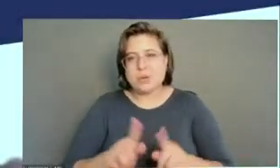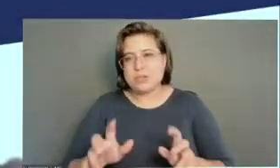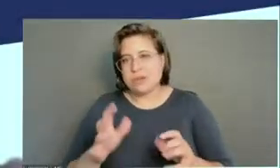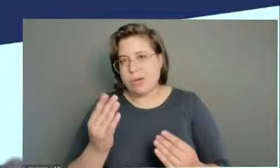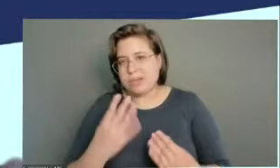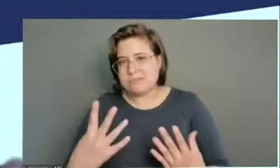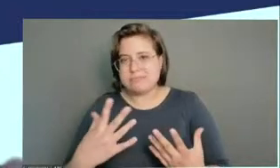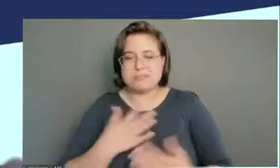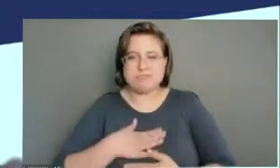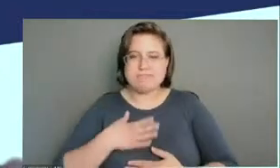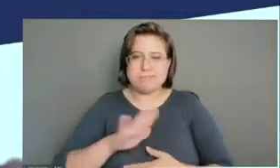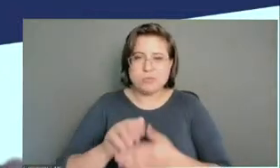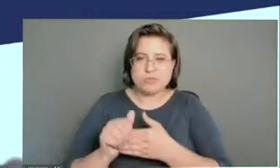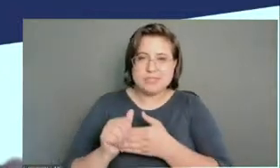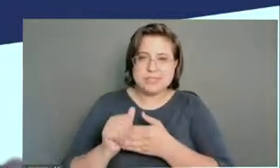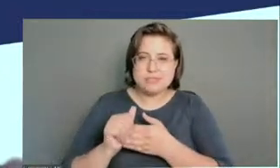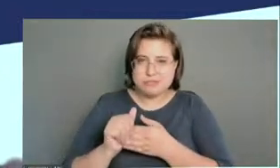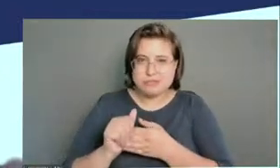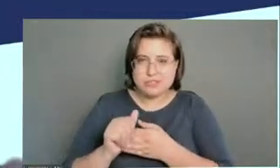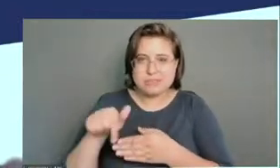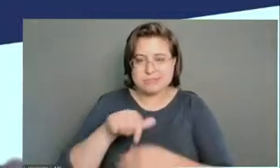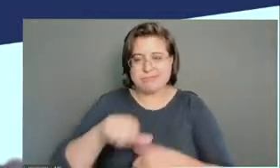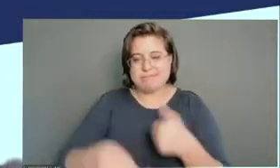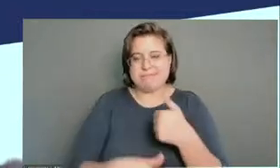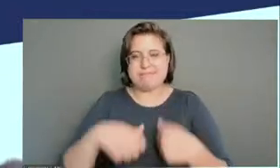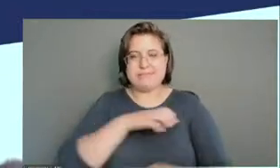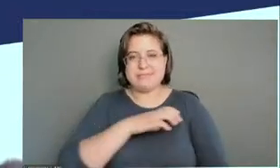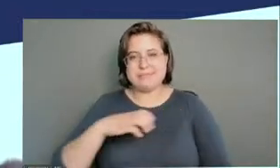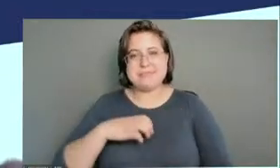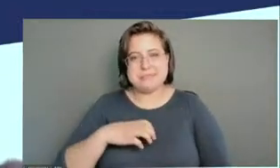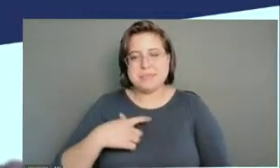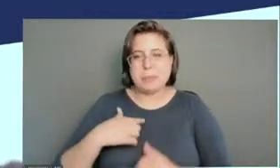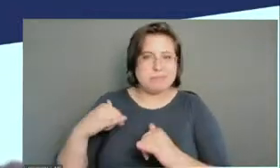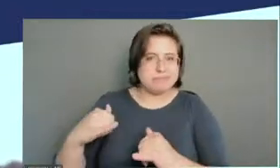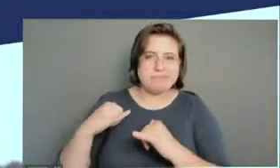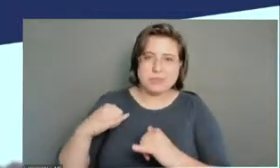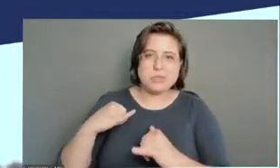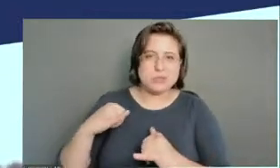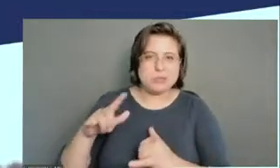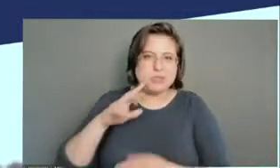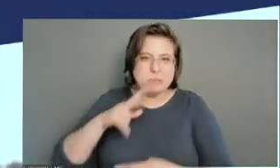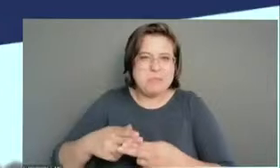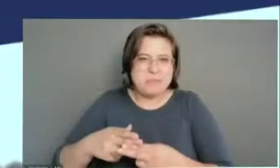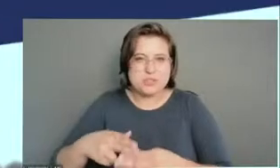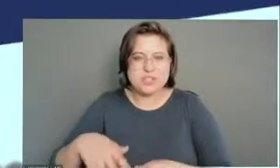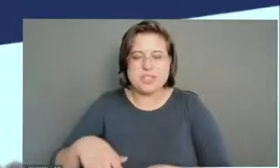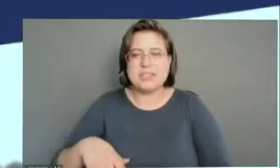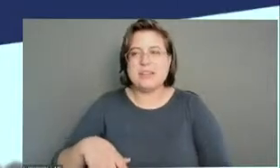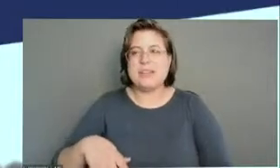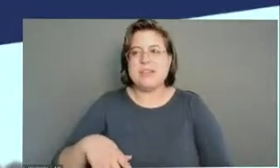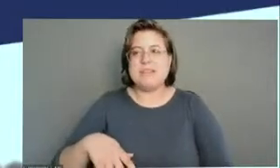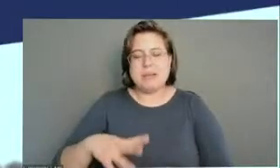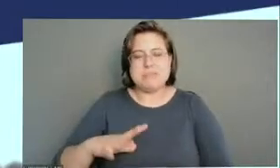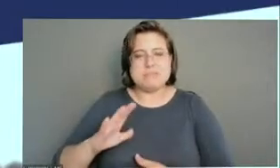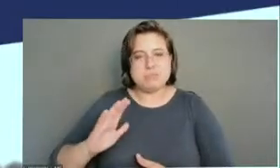your leadership on this subcommittee. I too, as you noted, welcome and